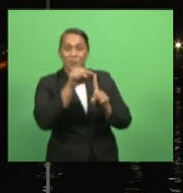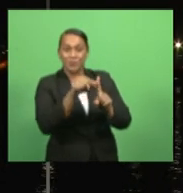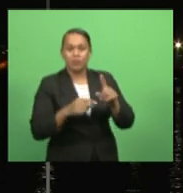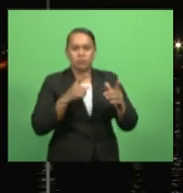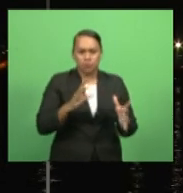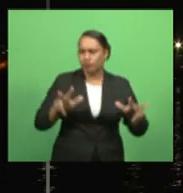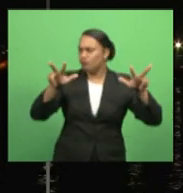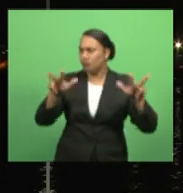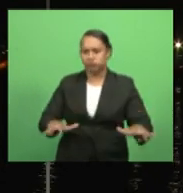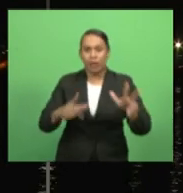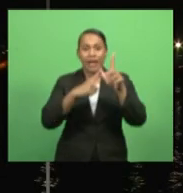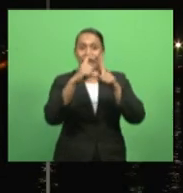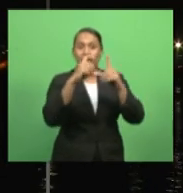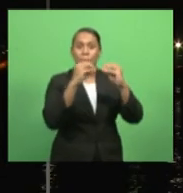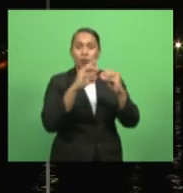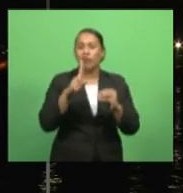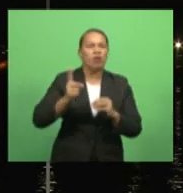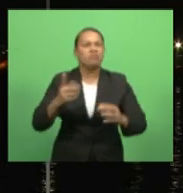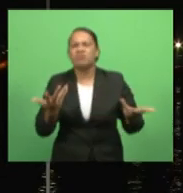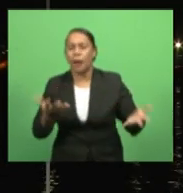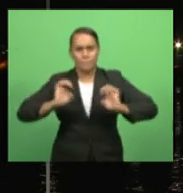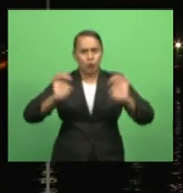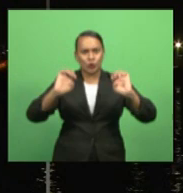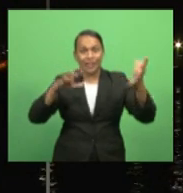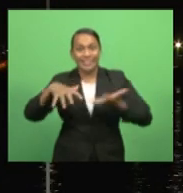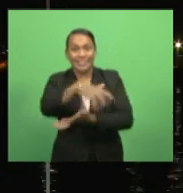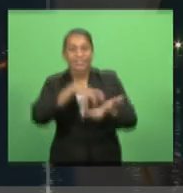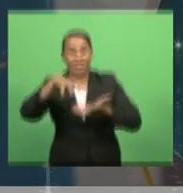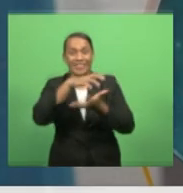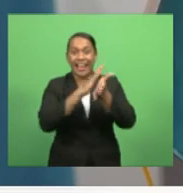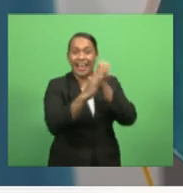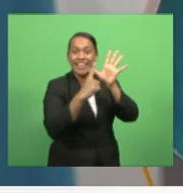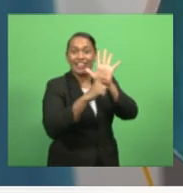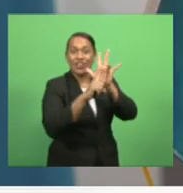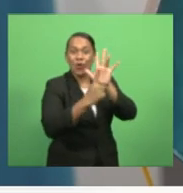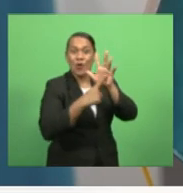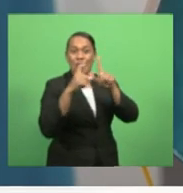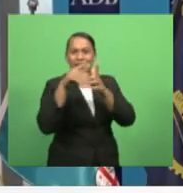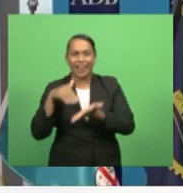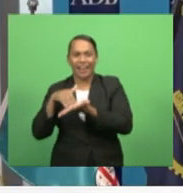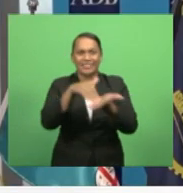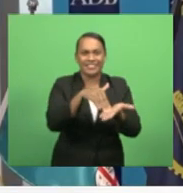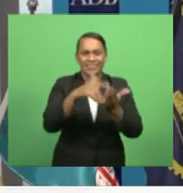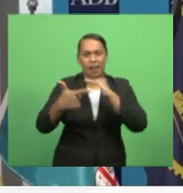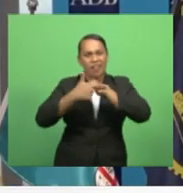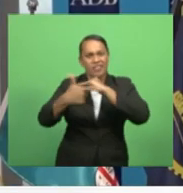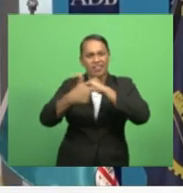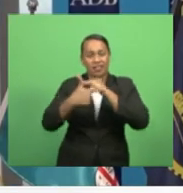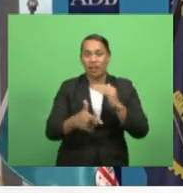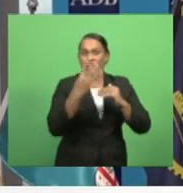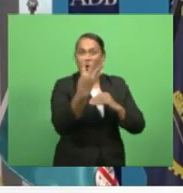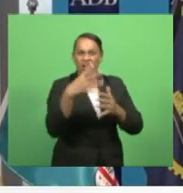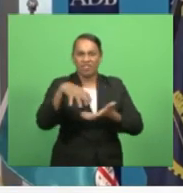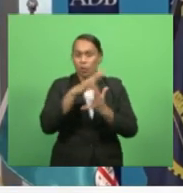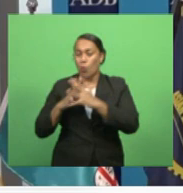priority recovery activities following Tropical Cyclone Harold. The Category 4 cyclone that hit the Western, Central and